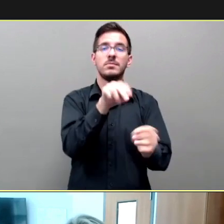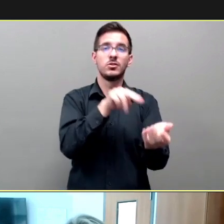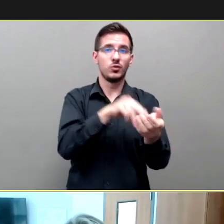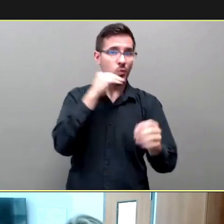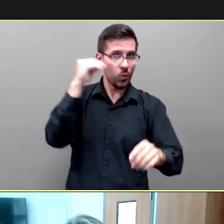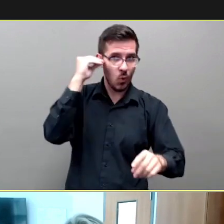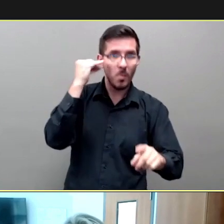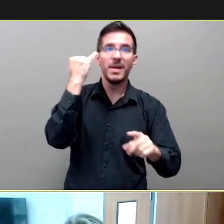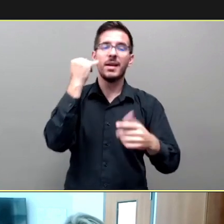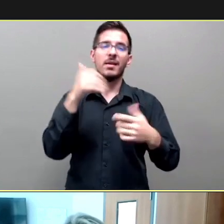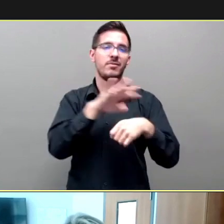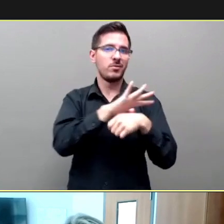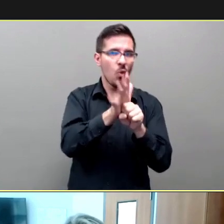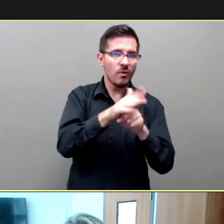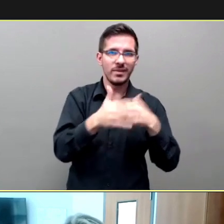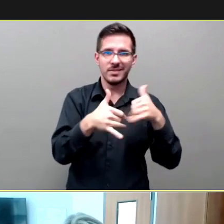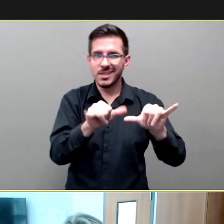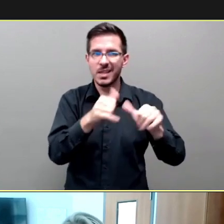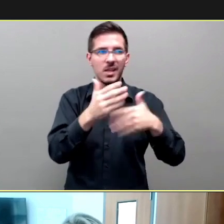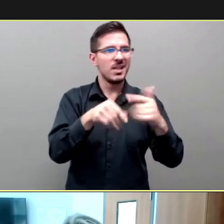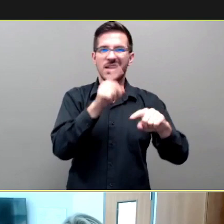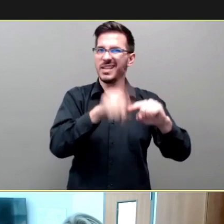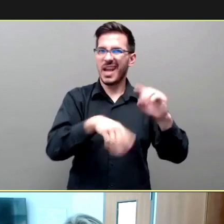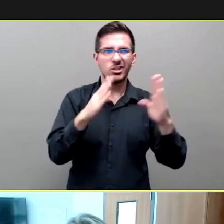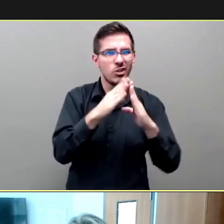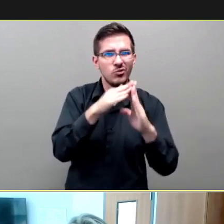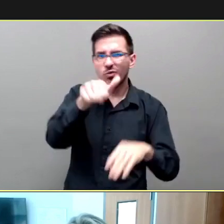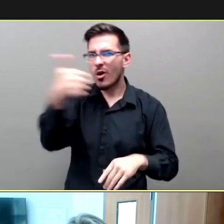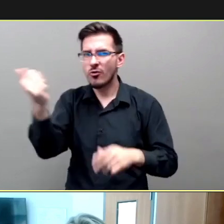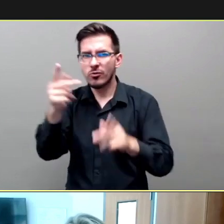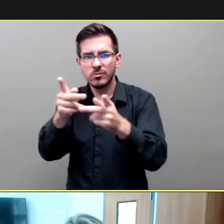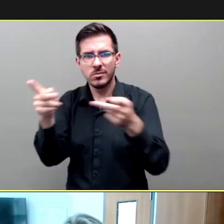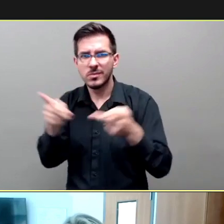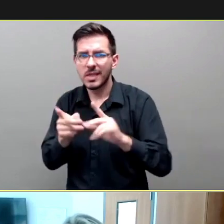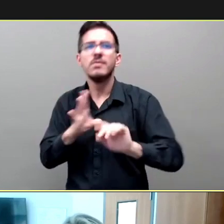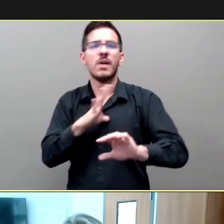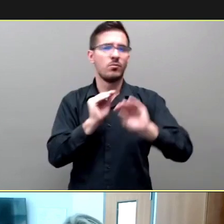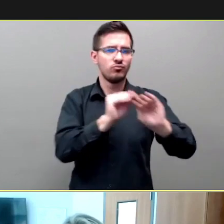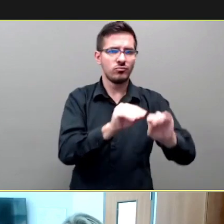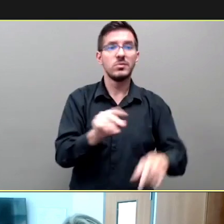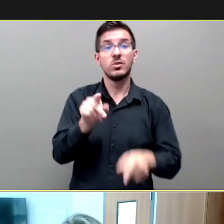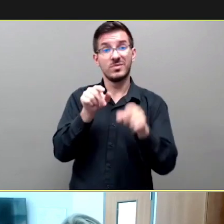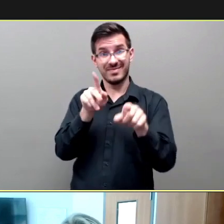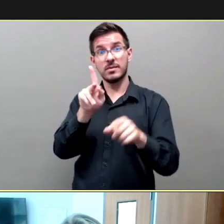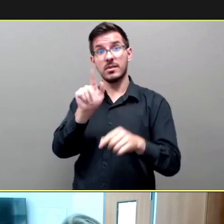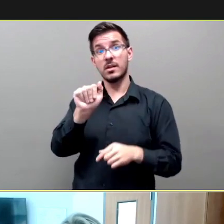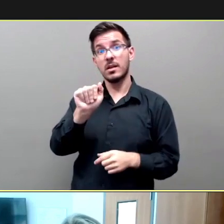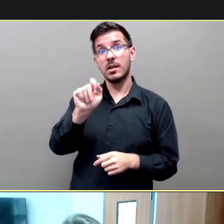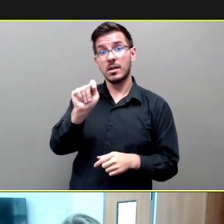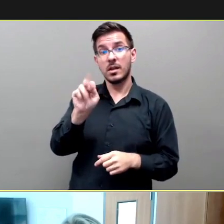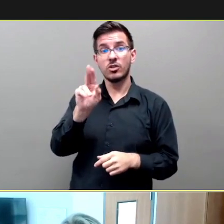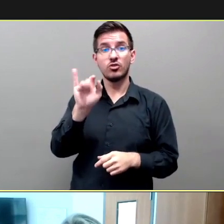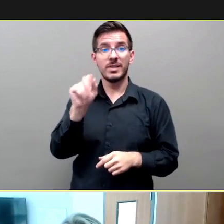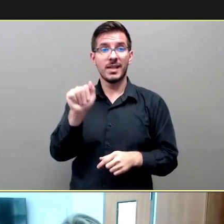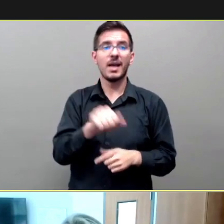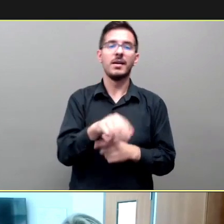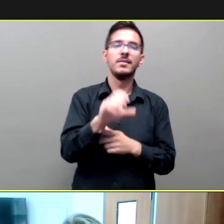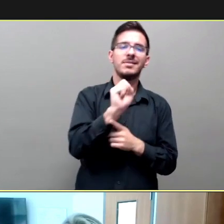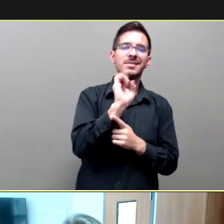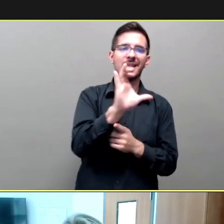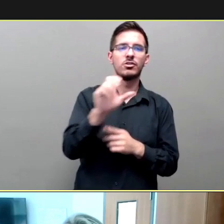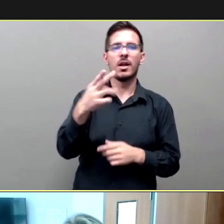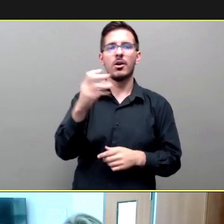positive individuals who can't shelter in place. And so Katrina works, Secretary Hotram Lopez